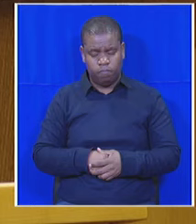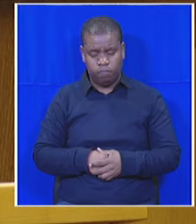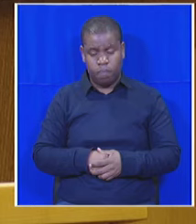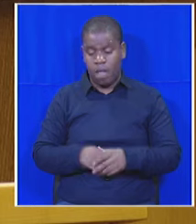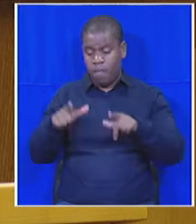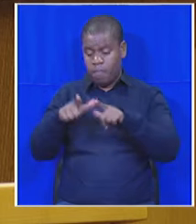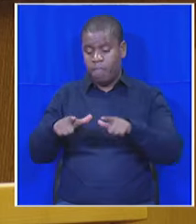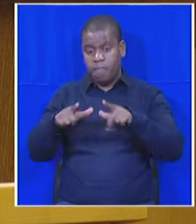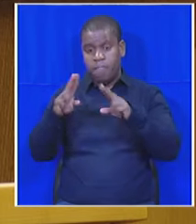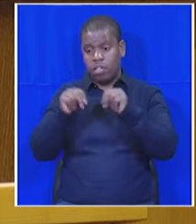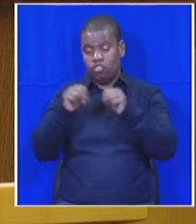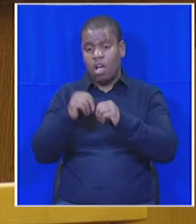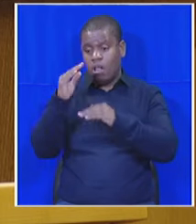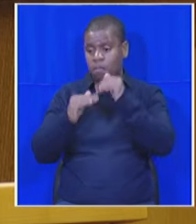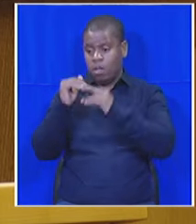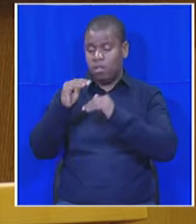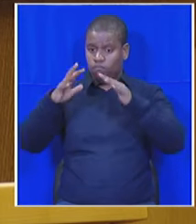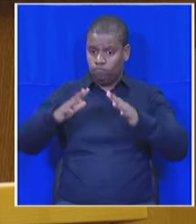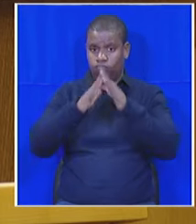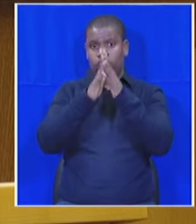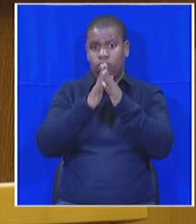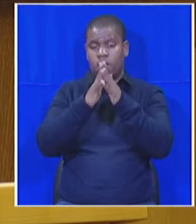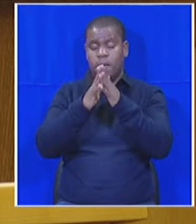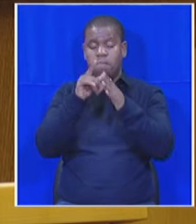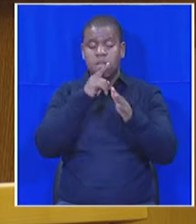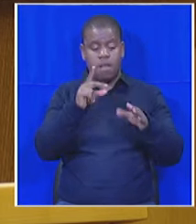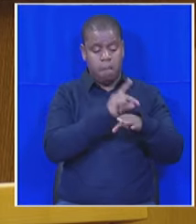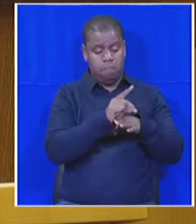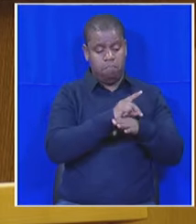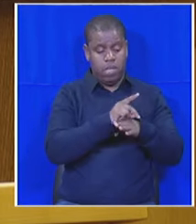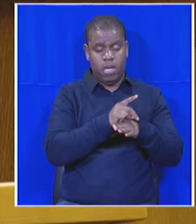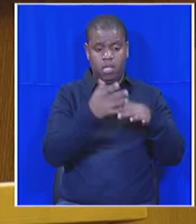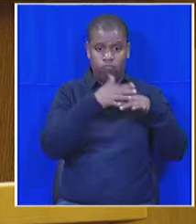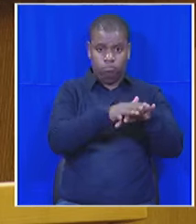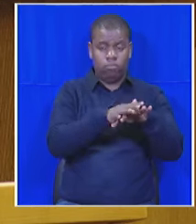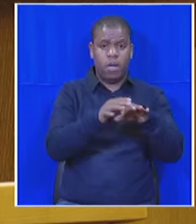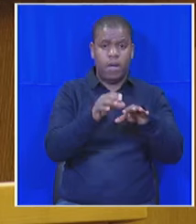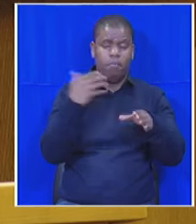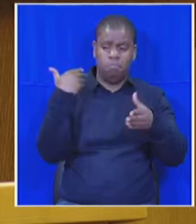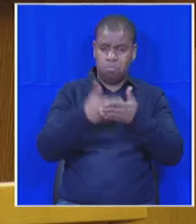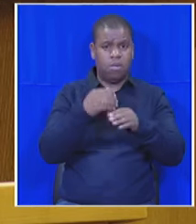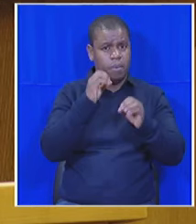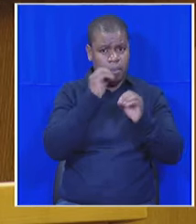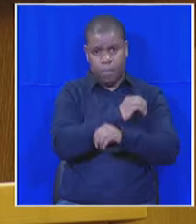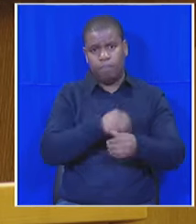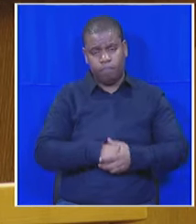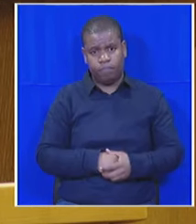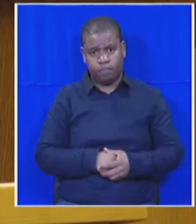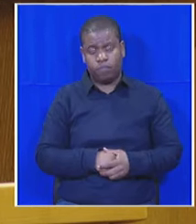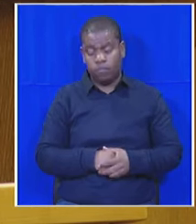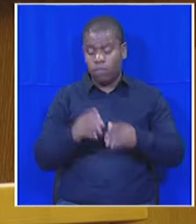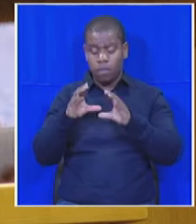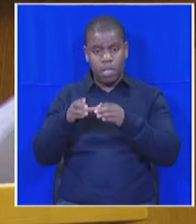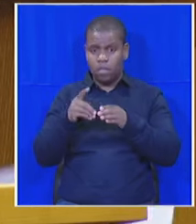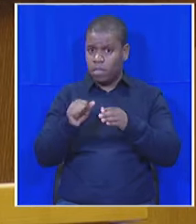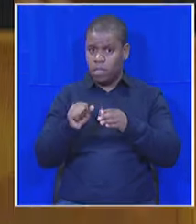nie uitgestippel in sy begrotingsdebat nie. Die DA derhalwe ondersteun nie hierdie begroting nie. Ek dank